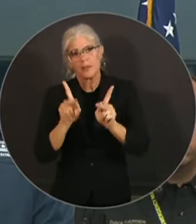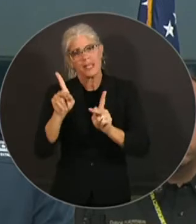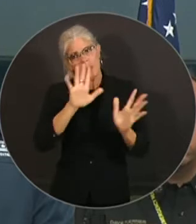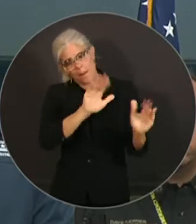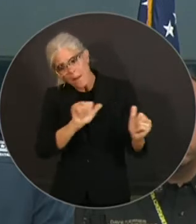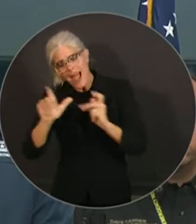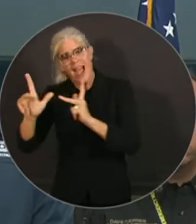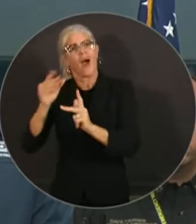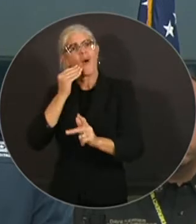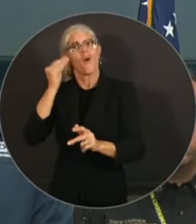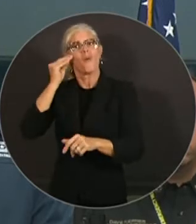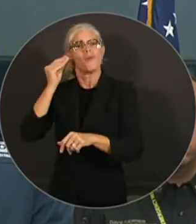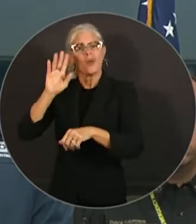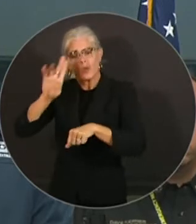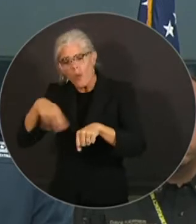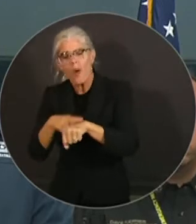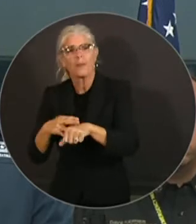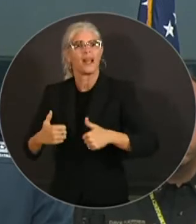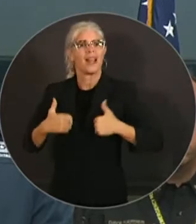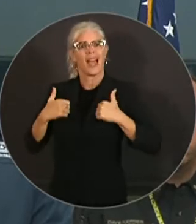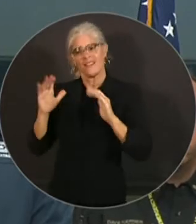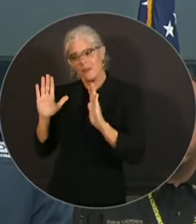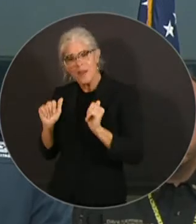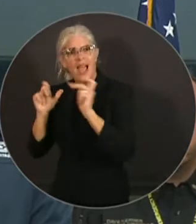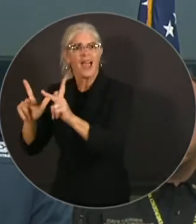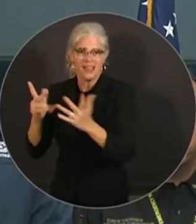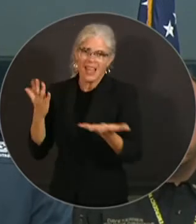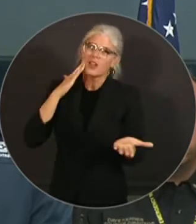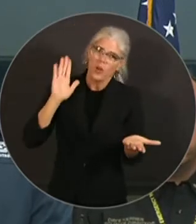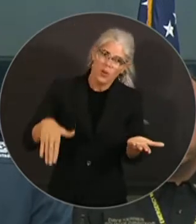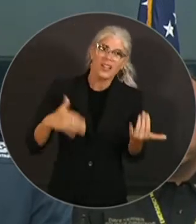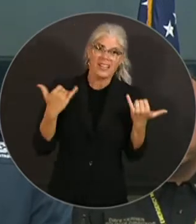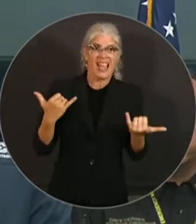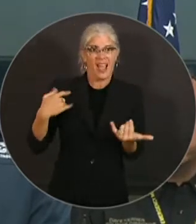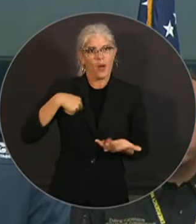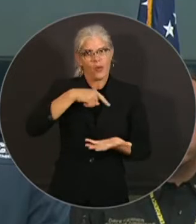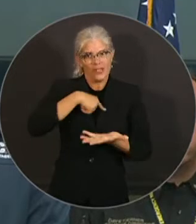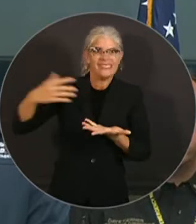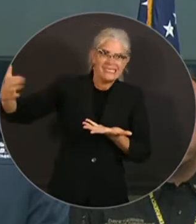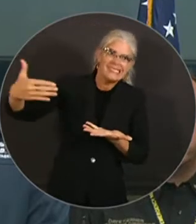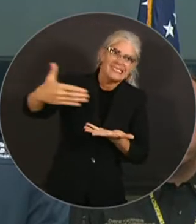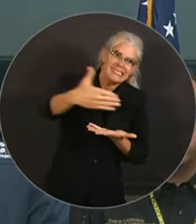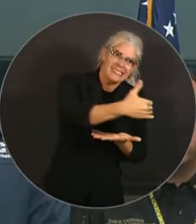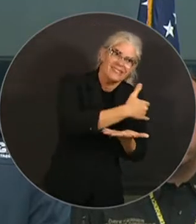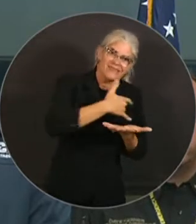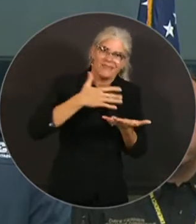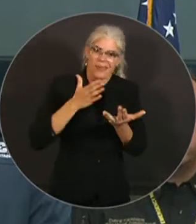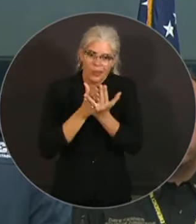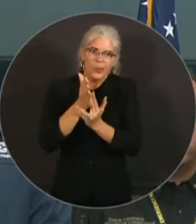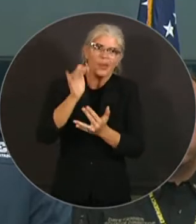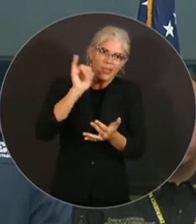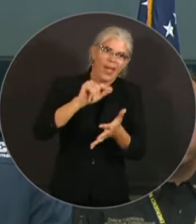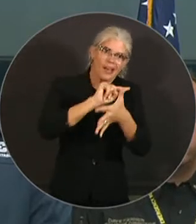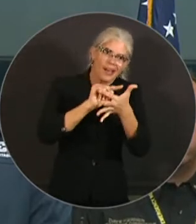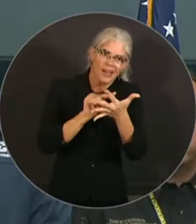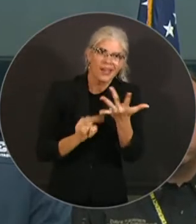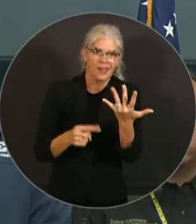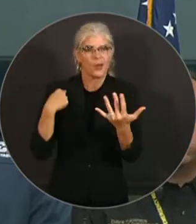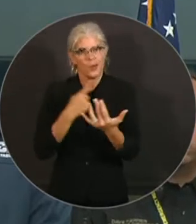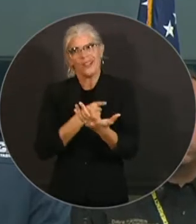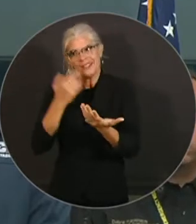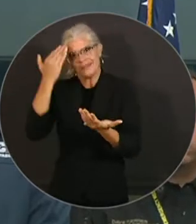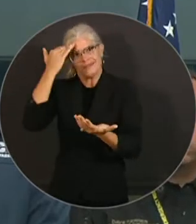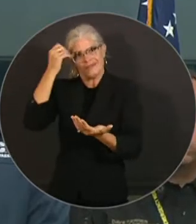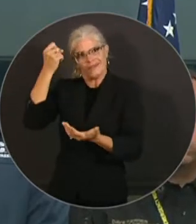there's a whole bunch of resources that are being amassed across all levels of government to be able to respond to this storm. We